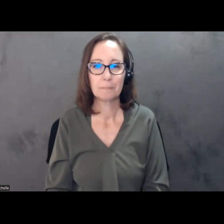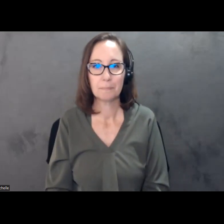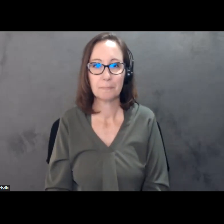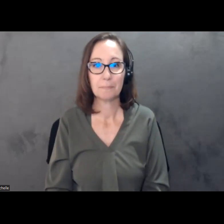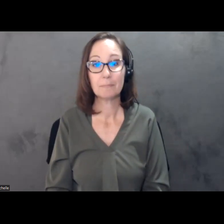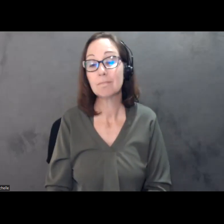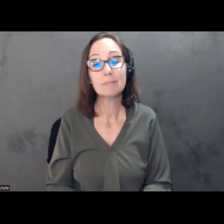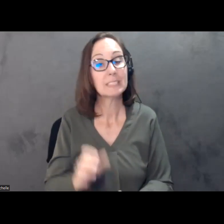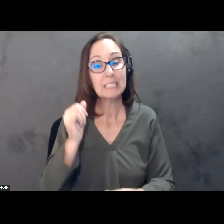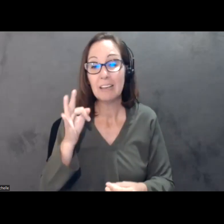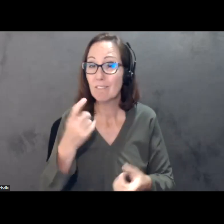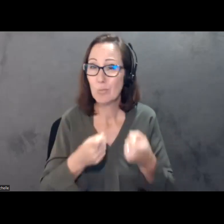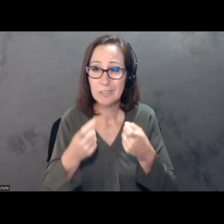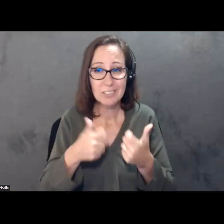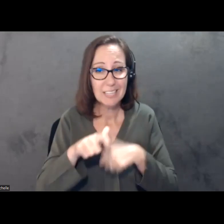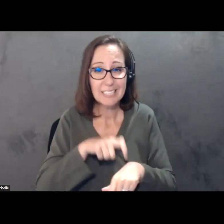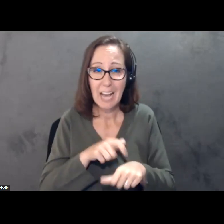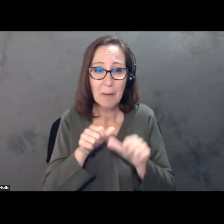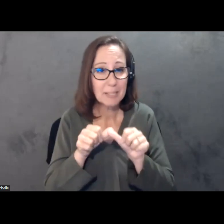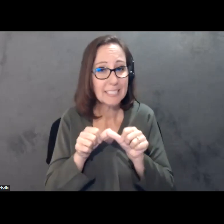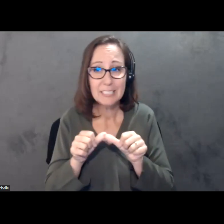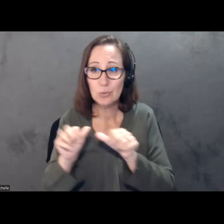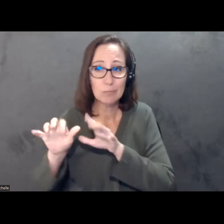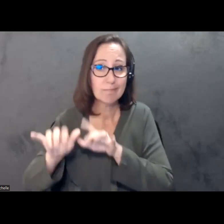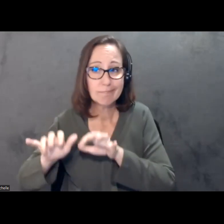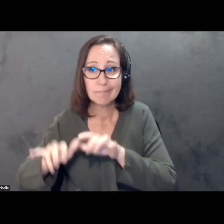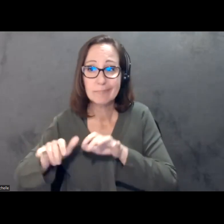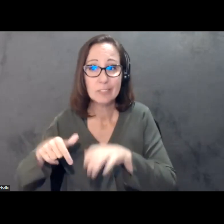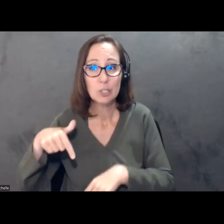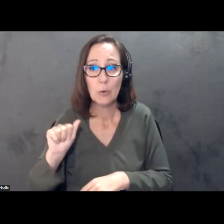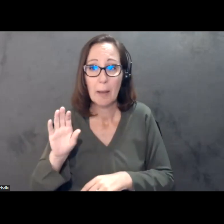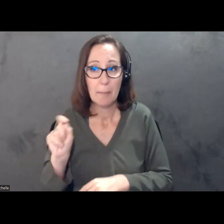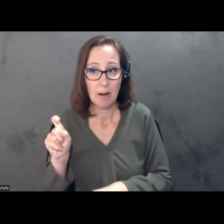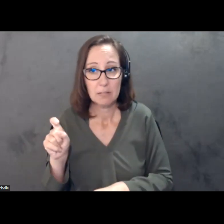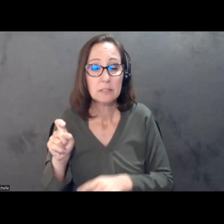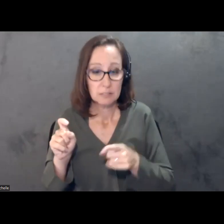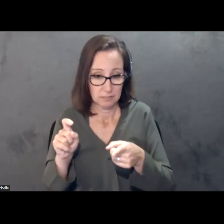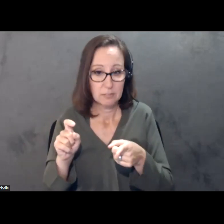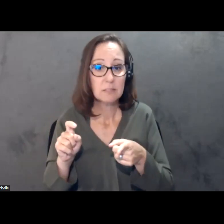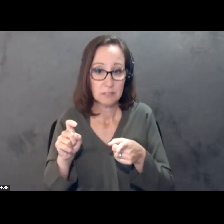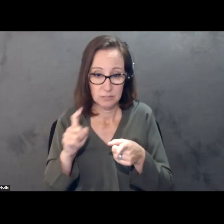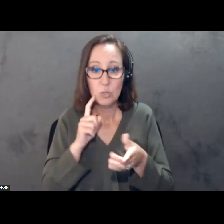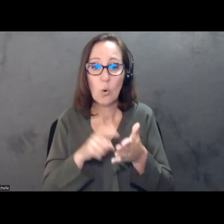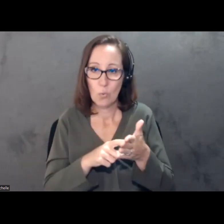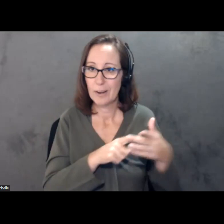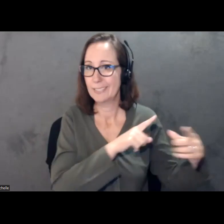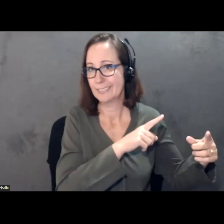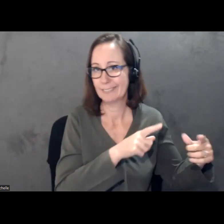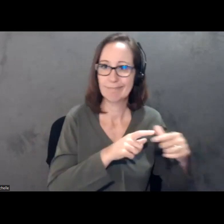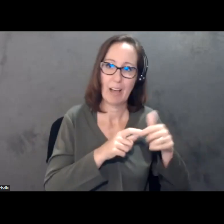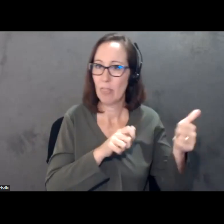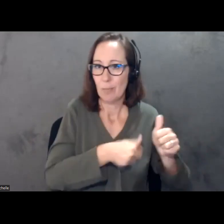And again, if you have any questions, feel free to continue to drop it in the Q&A box. We see a lot of the questions are being answered.